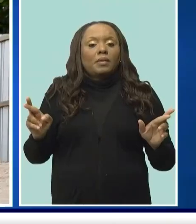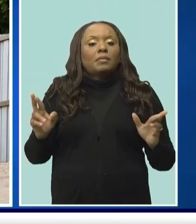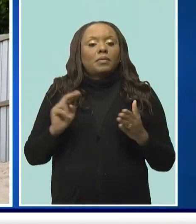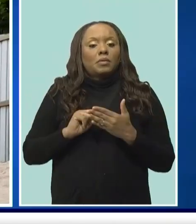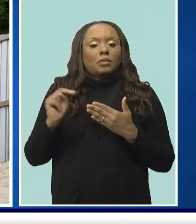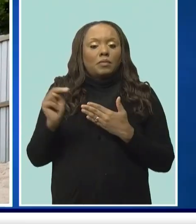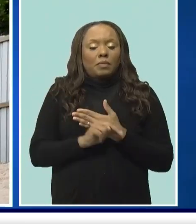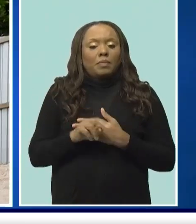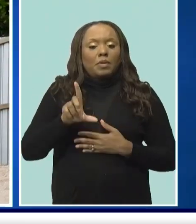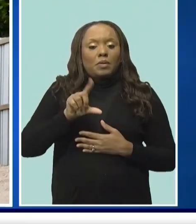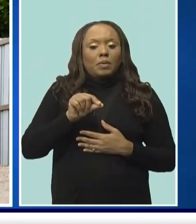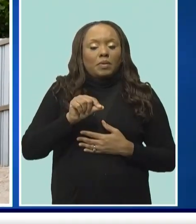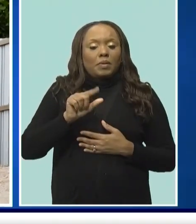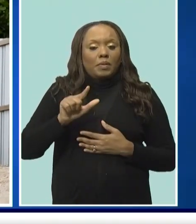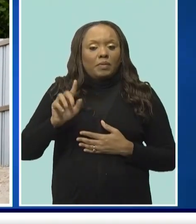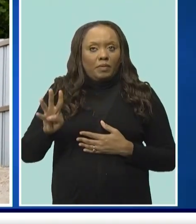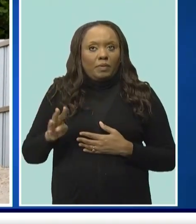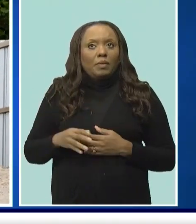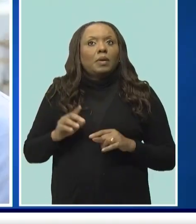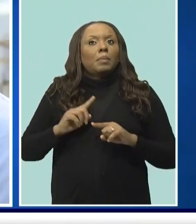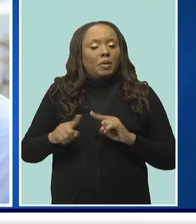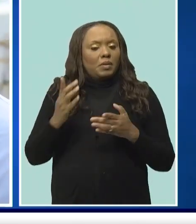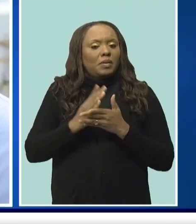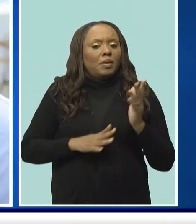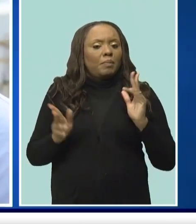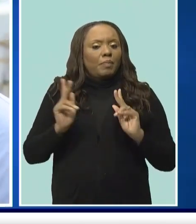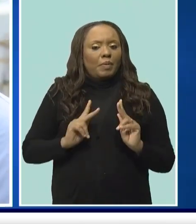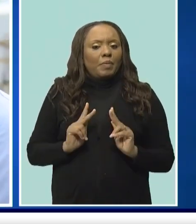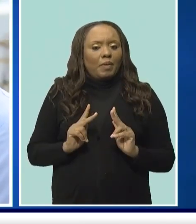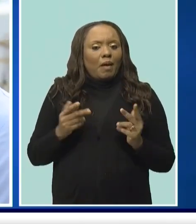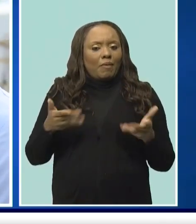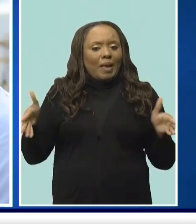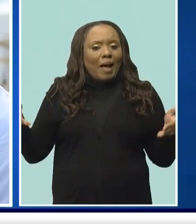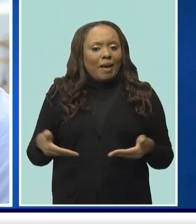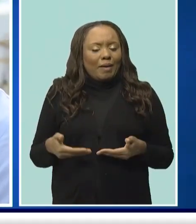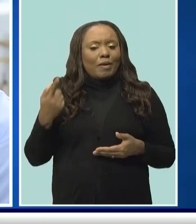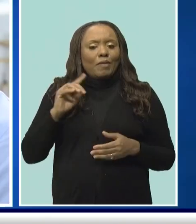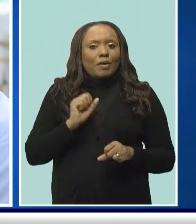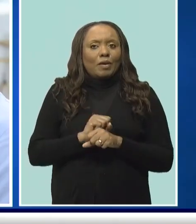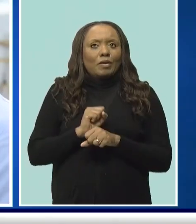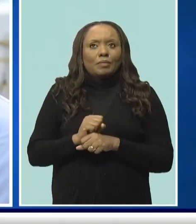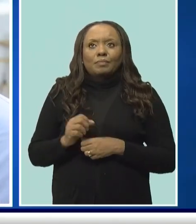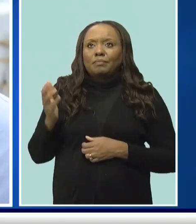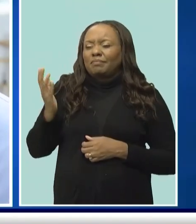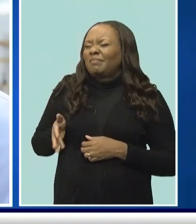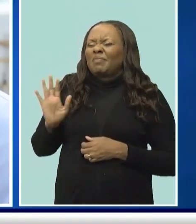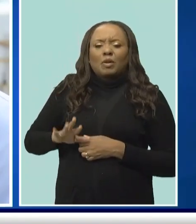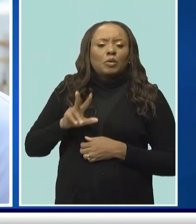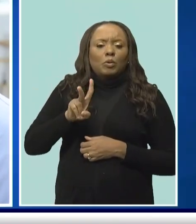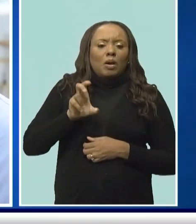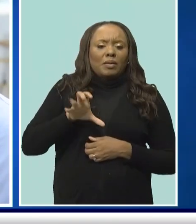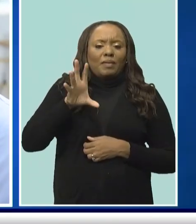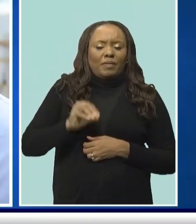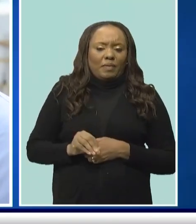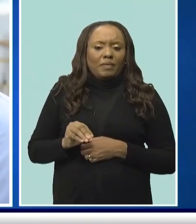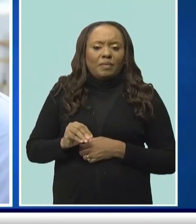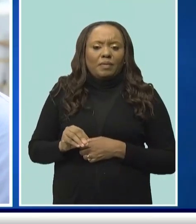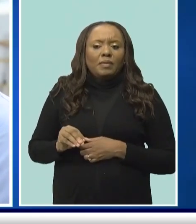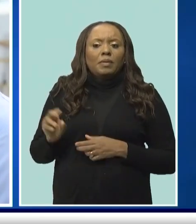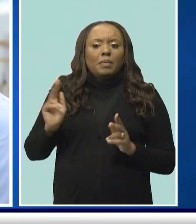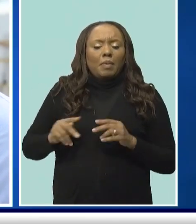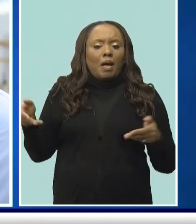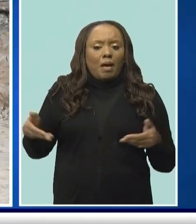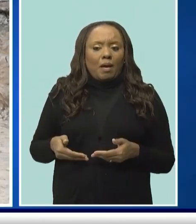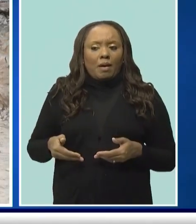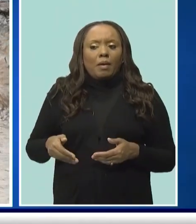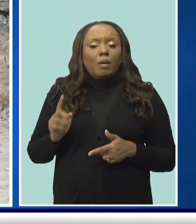already, it's providing jobs. During construction, there will be in excess of 250 people employed, and on completion of the hotel, we